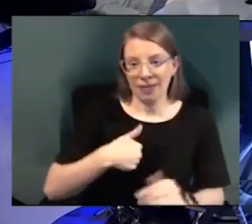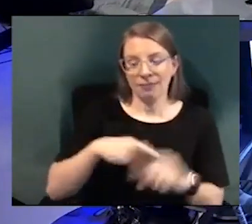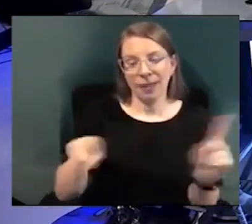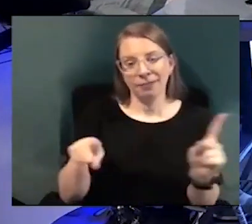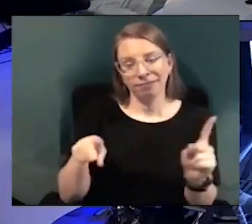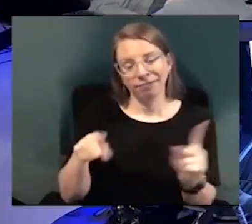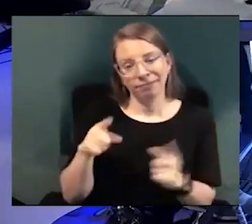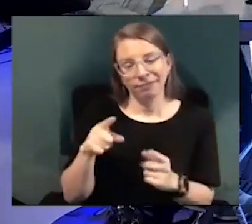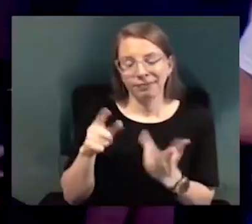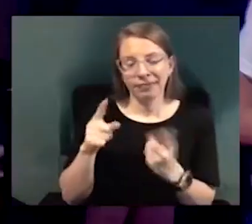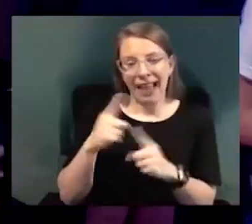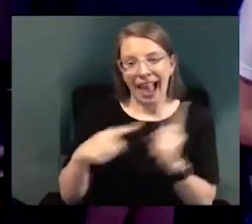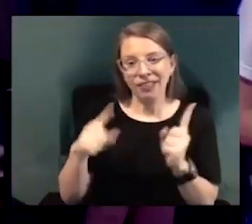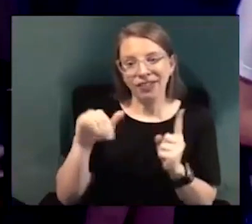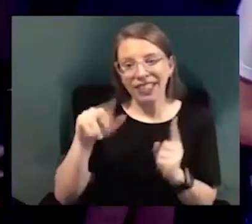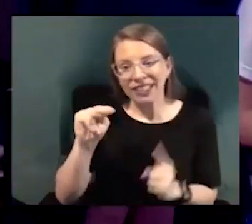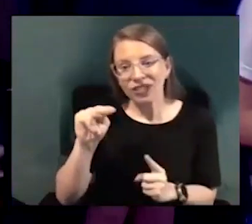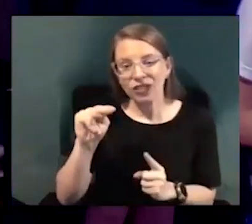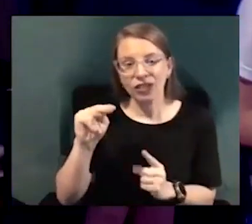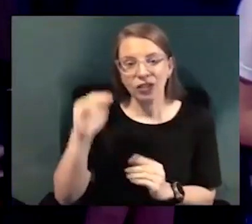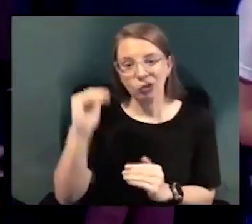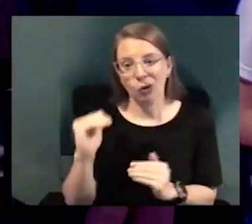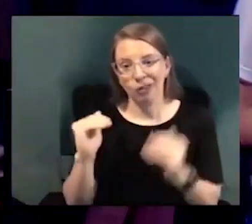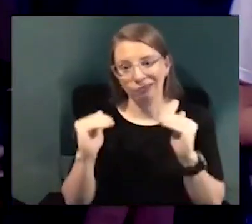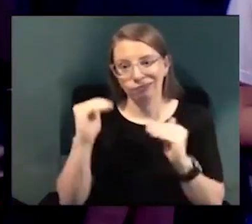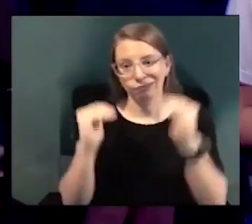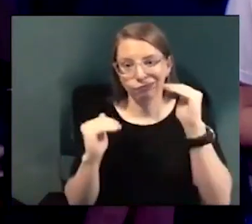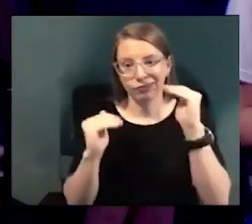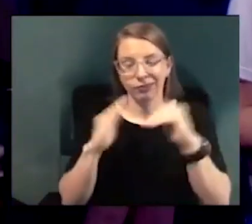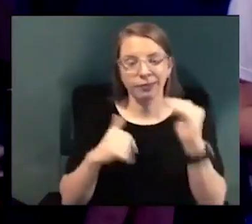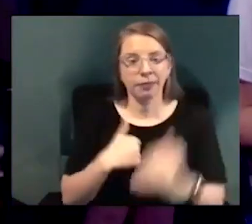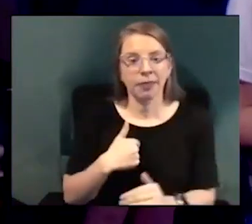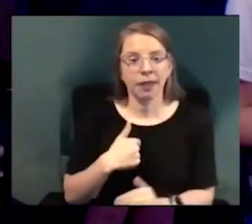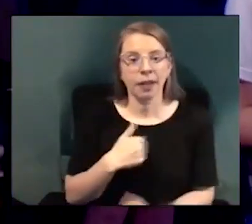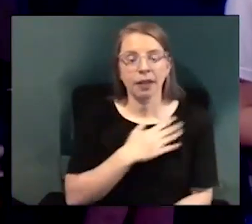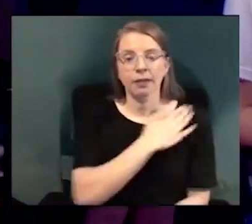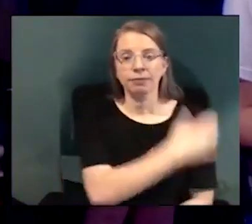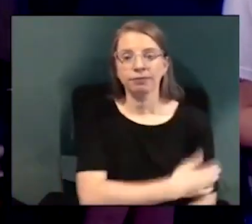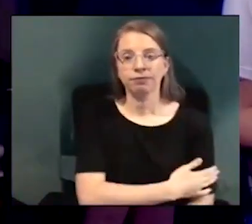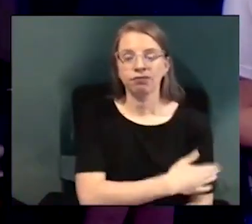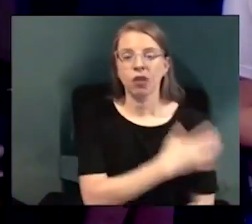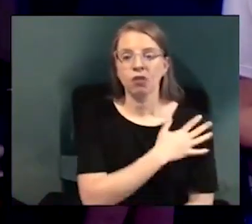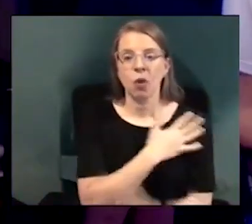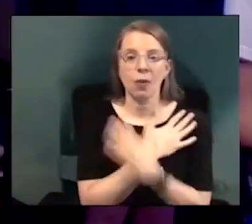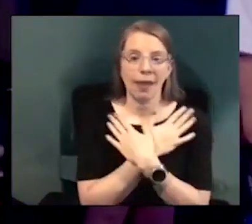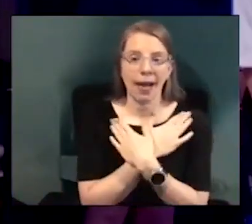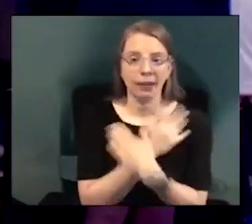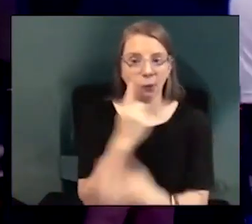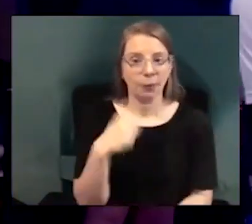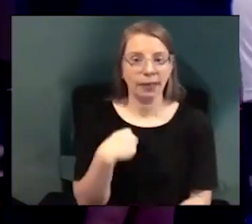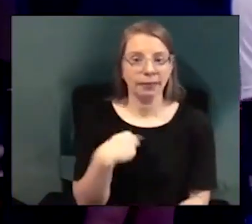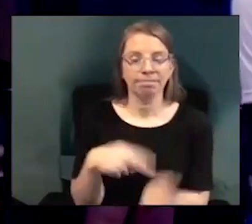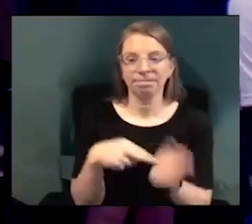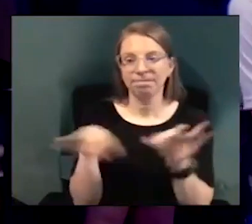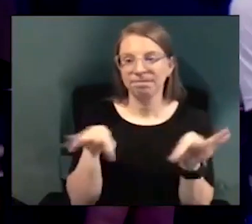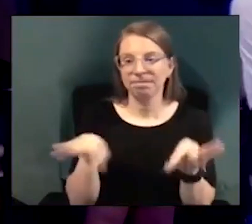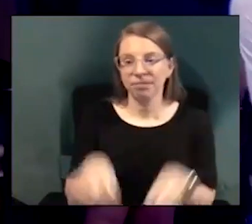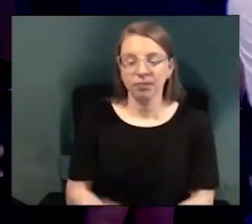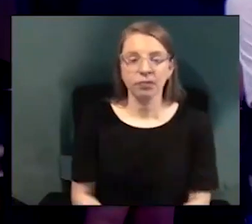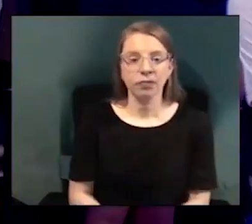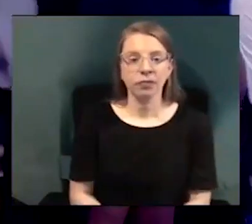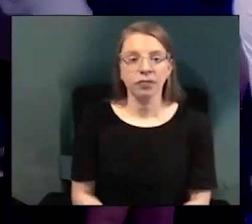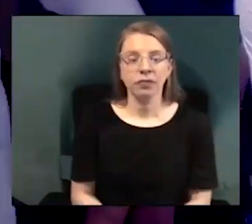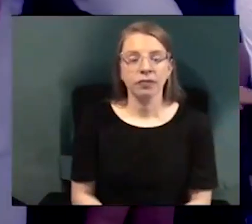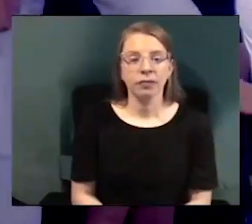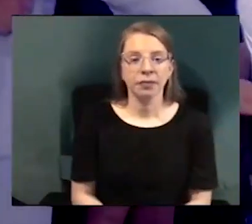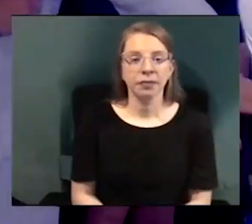All right, let's do you. I'm gonna have you put that arm down by your side and just relax for me. There you go. Why Can don't you hold tilt that his seat? chair just a tiny